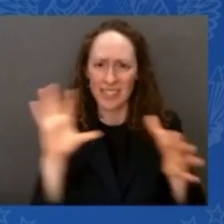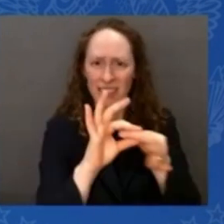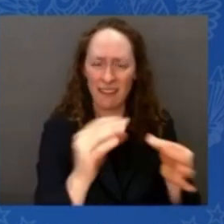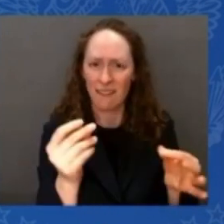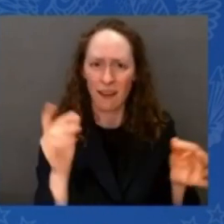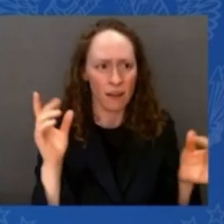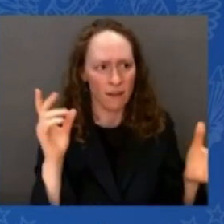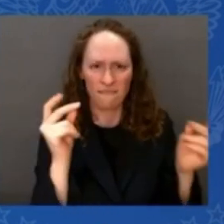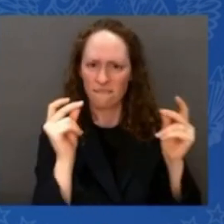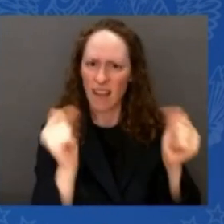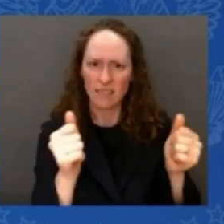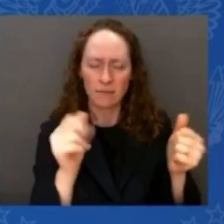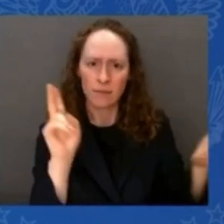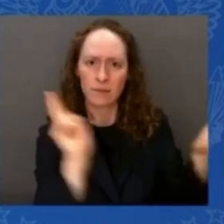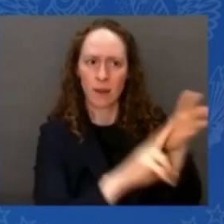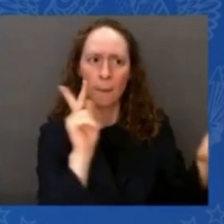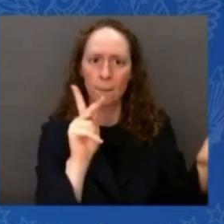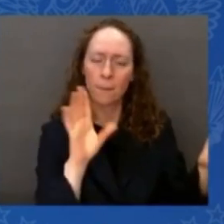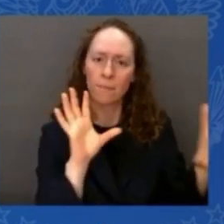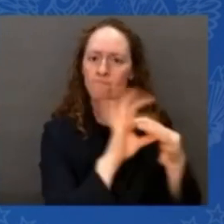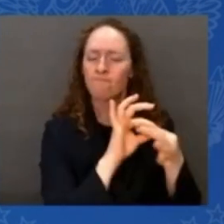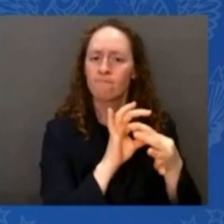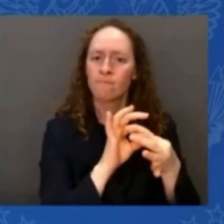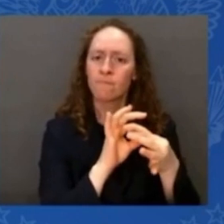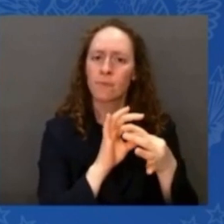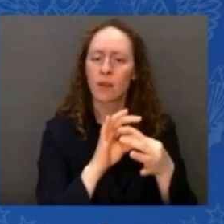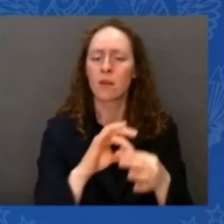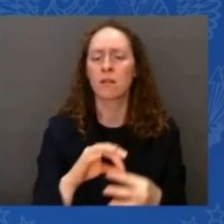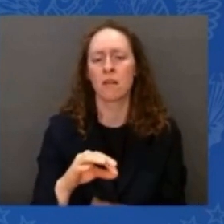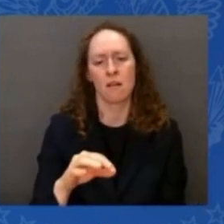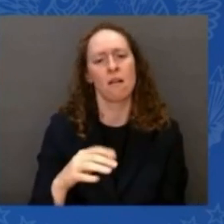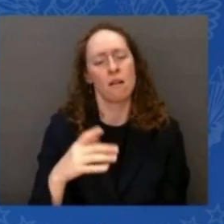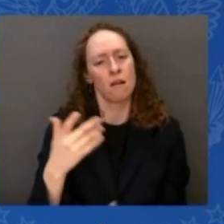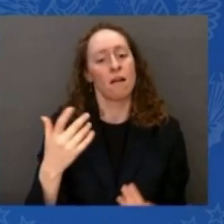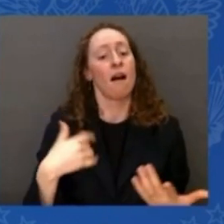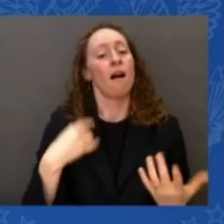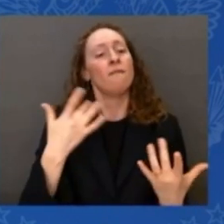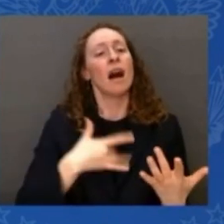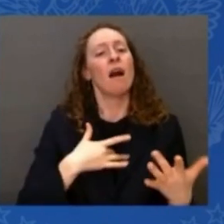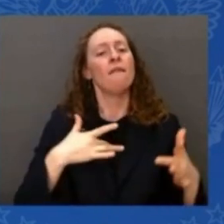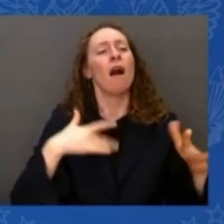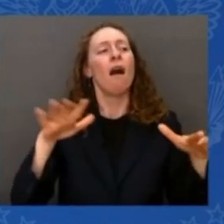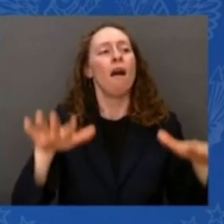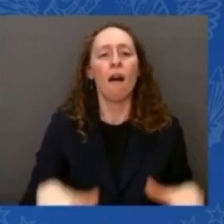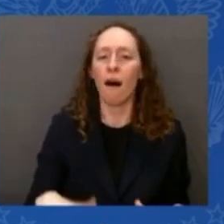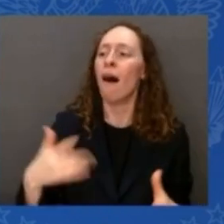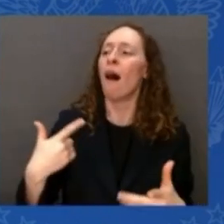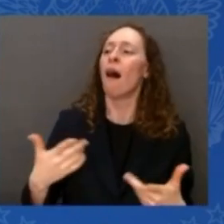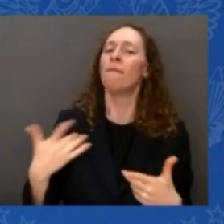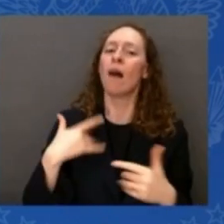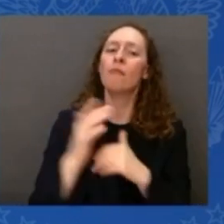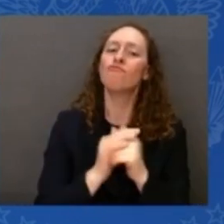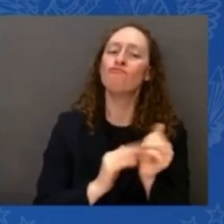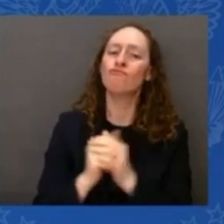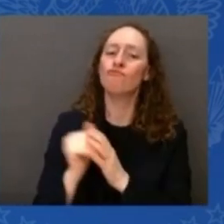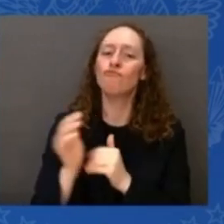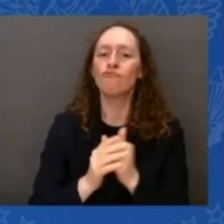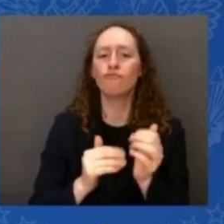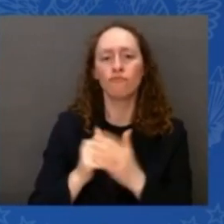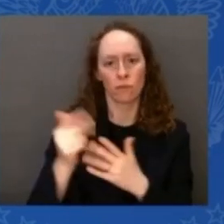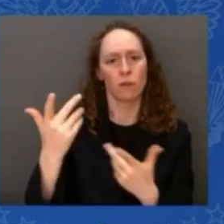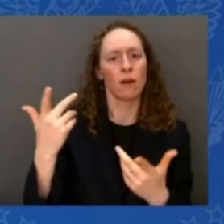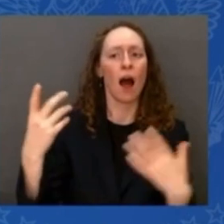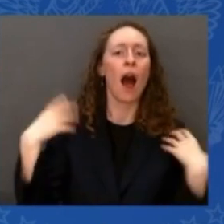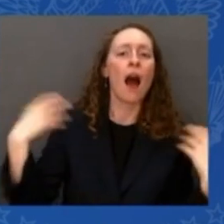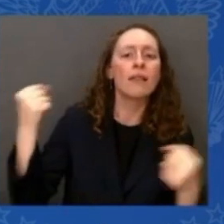we could breathe, I felt confident with the healthcare program that we had chosen and that it was there. So you can see there's